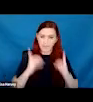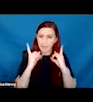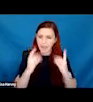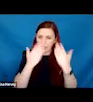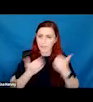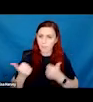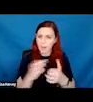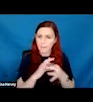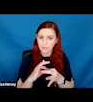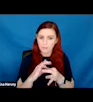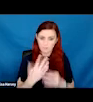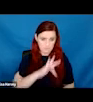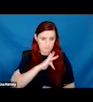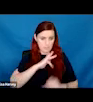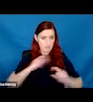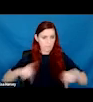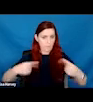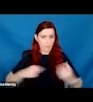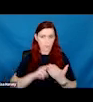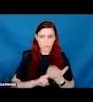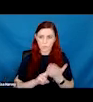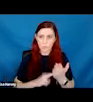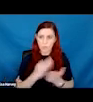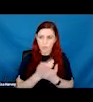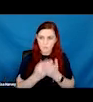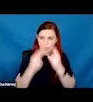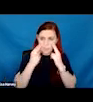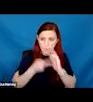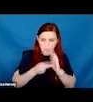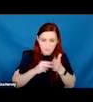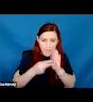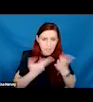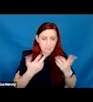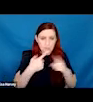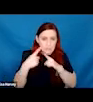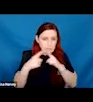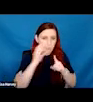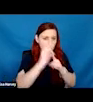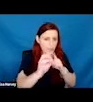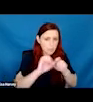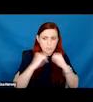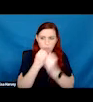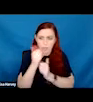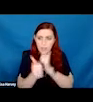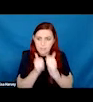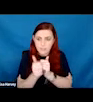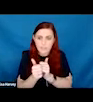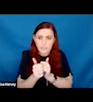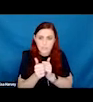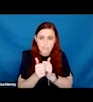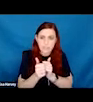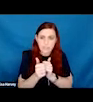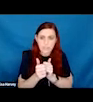As a wheelchair user who often has to plan professional and social activities around accessible toilets, it was